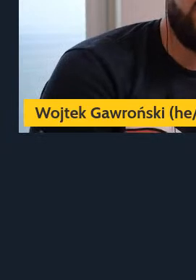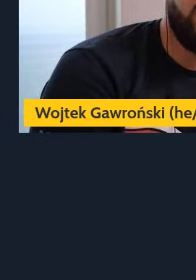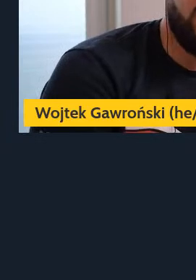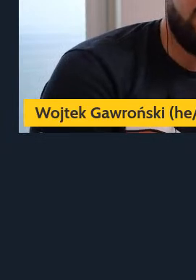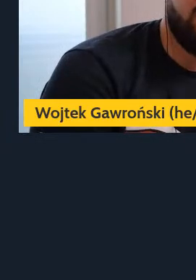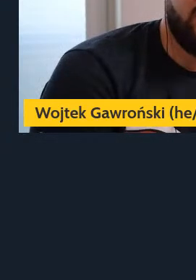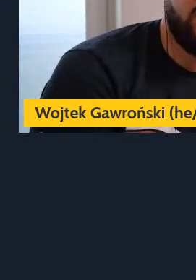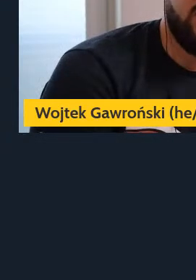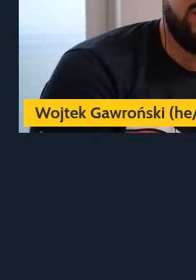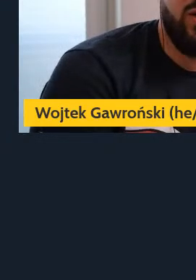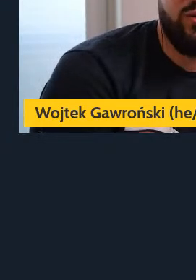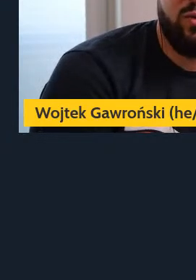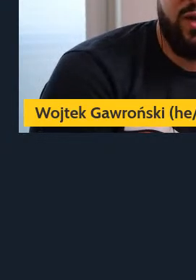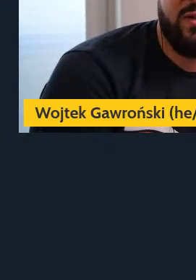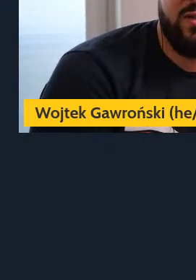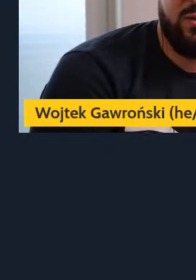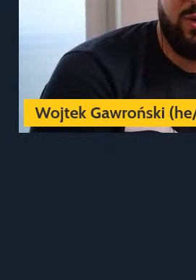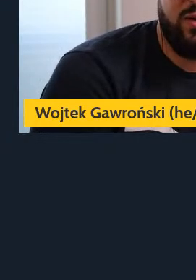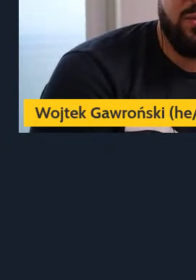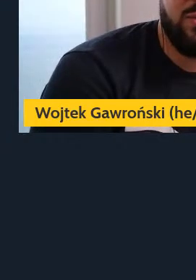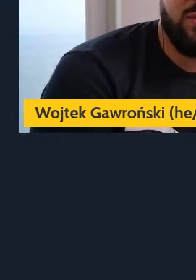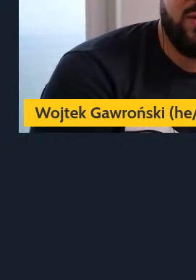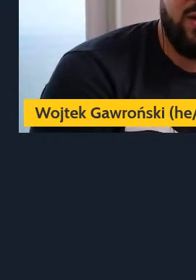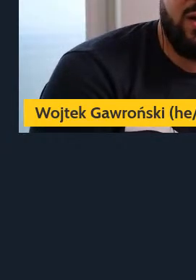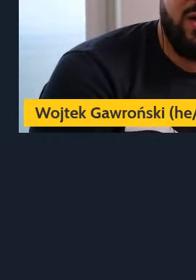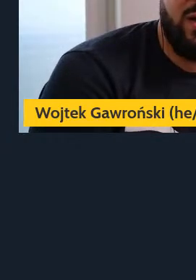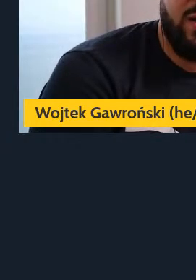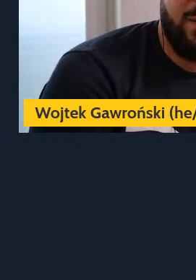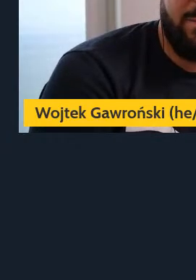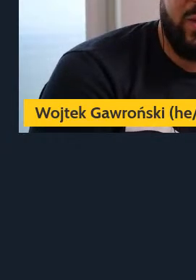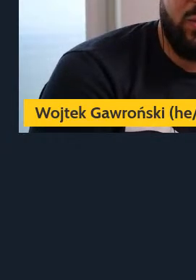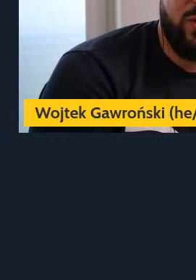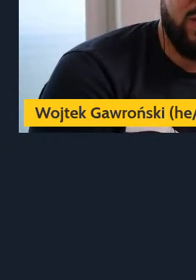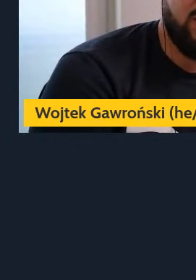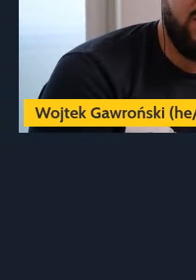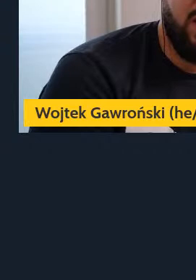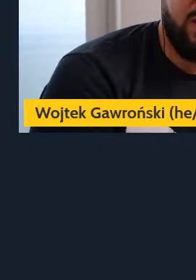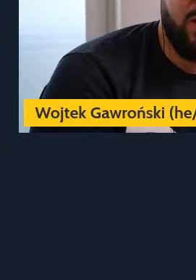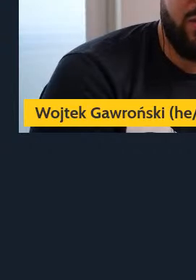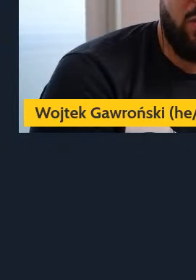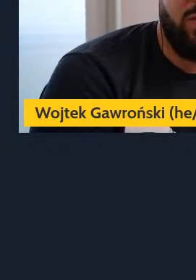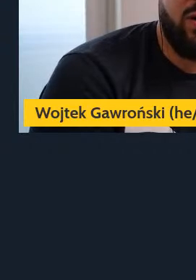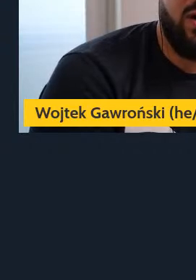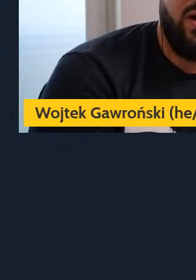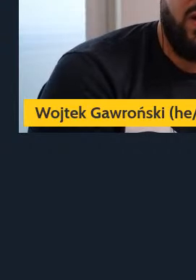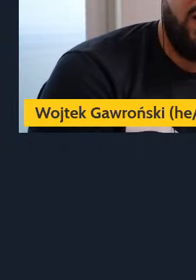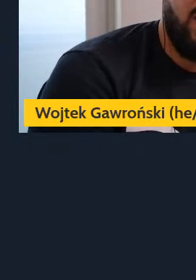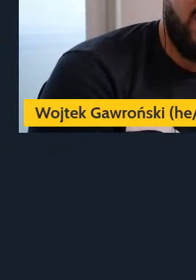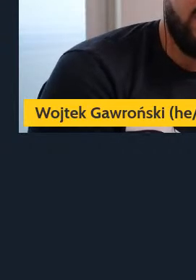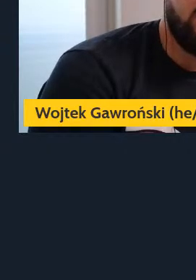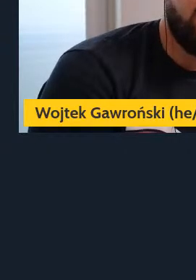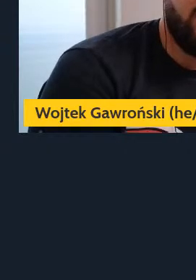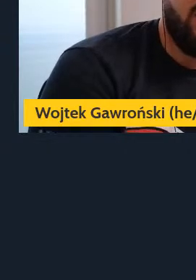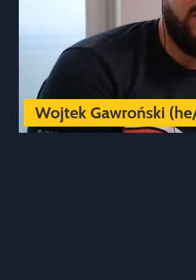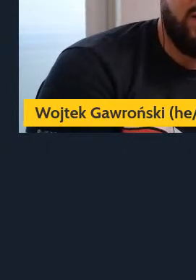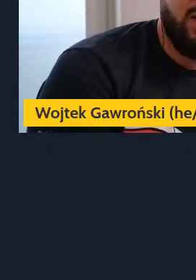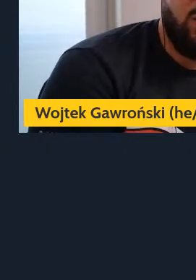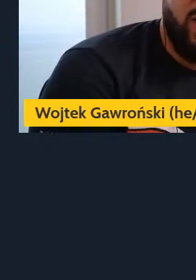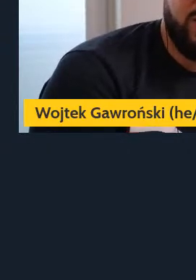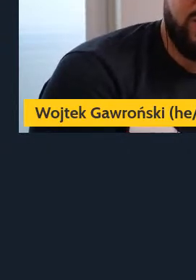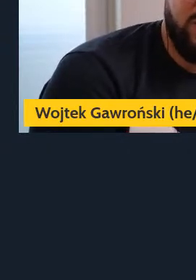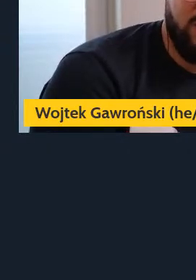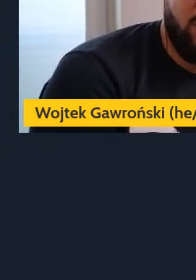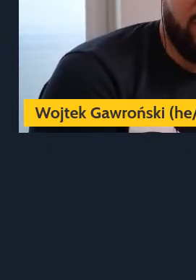also a very easy way to connect when it comes to the goodies and handing them over. And regarding